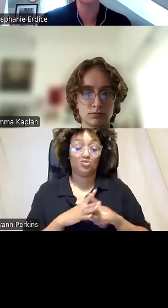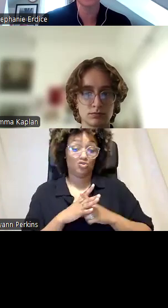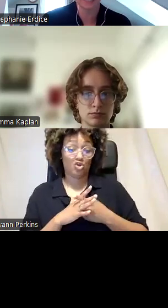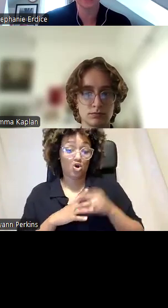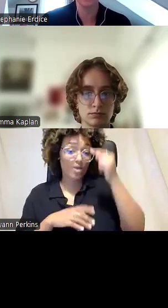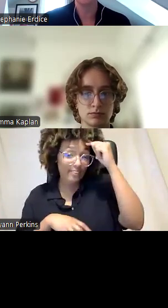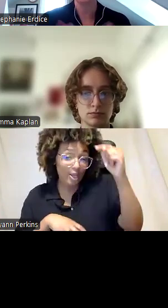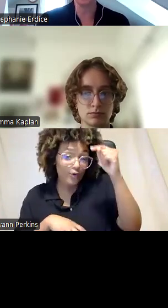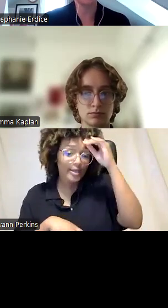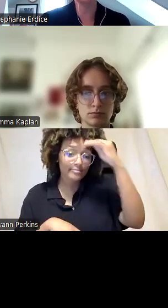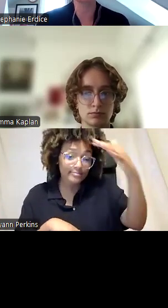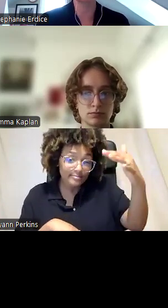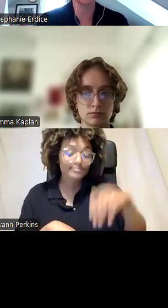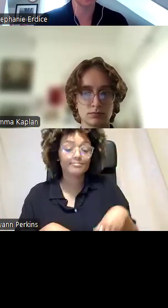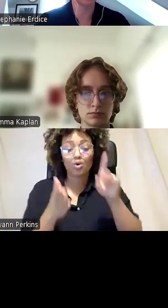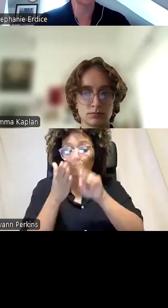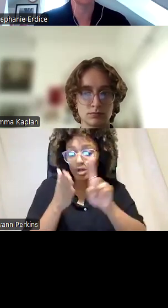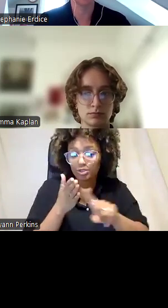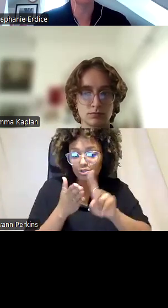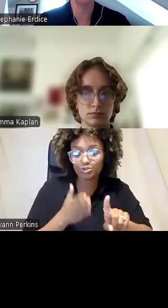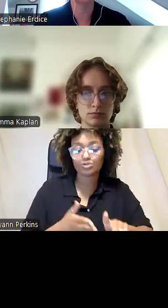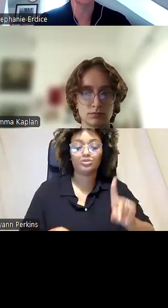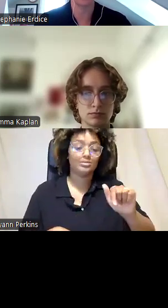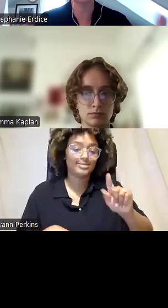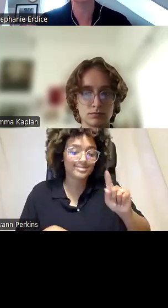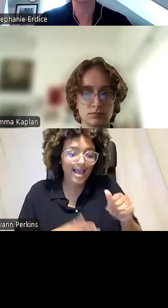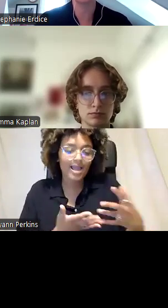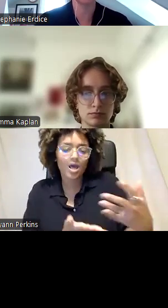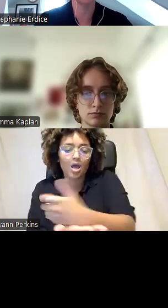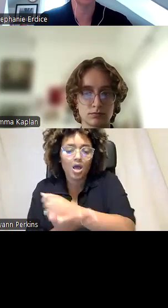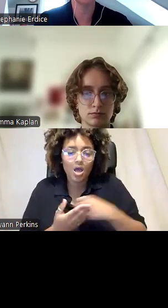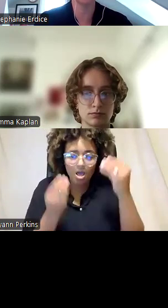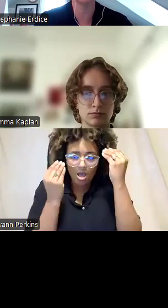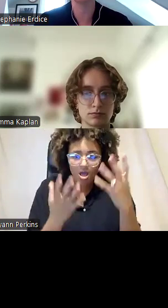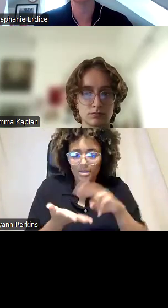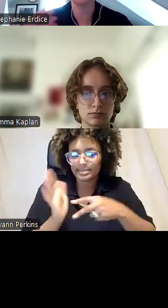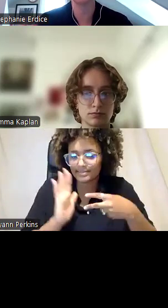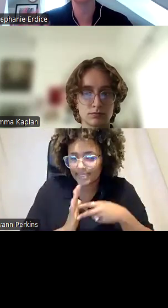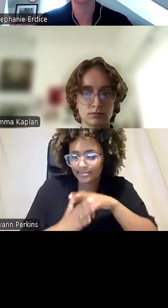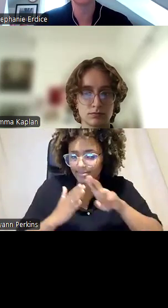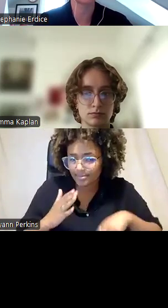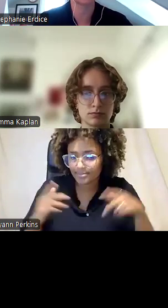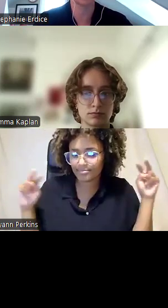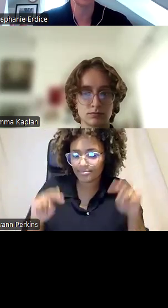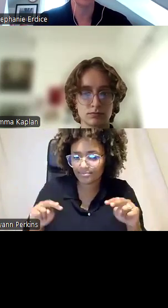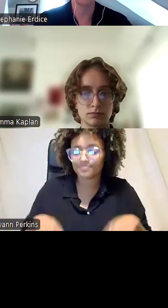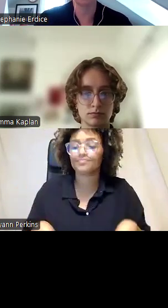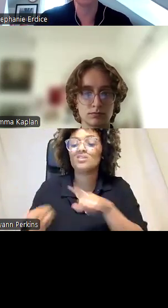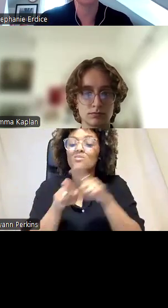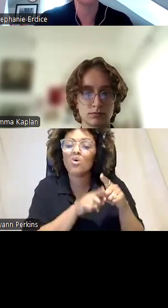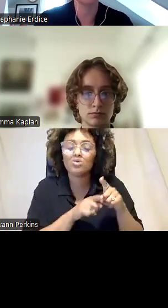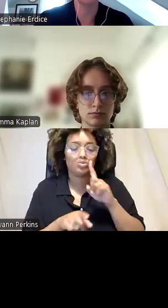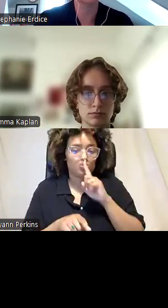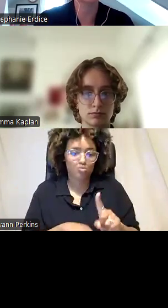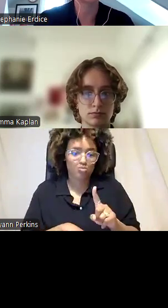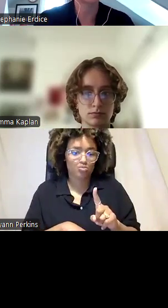the research and data. And then we're really going to get into some of those actual practical things that you can do and that you should consider when